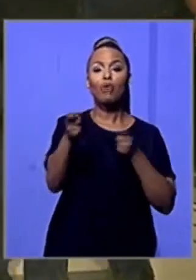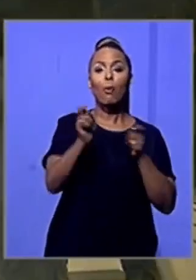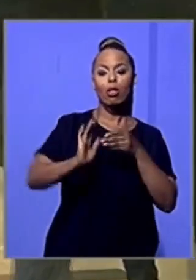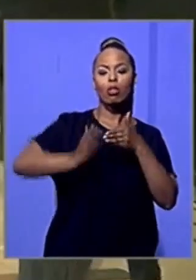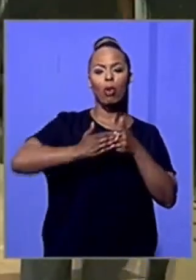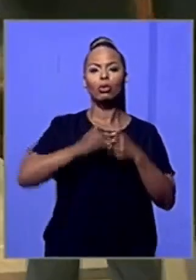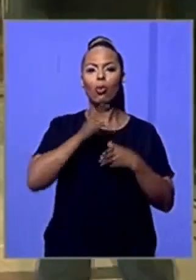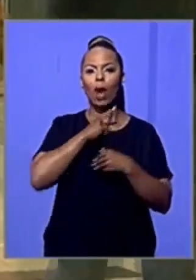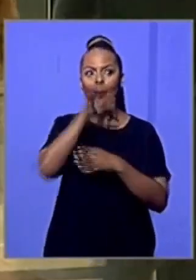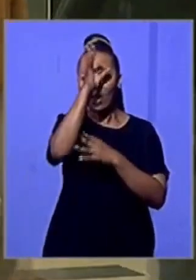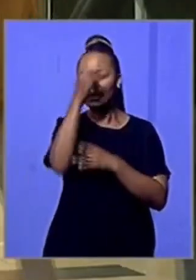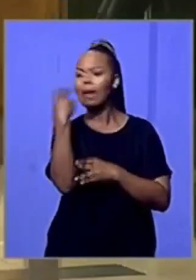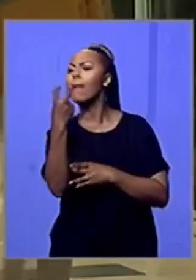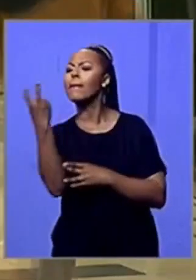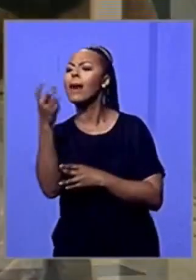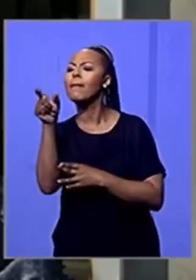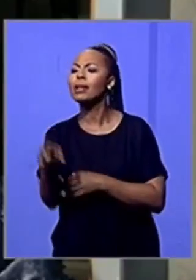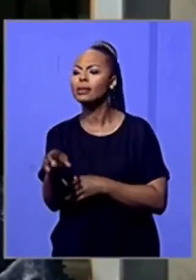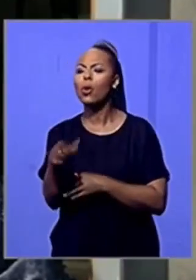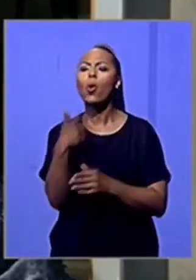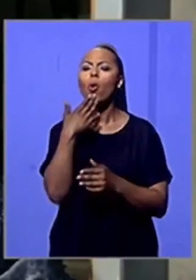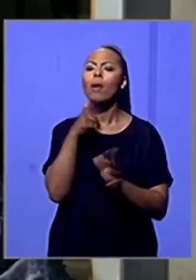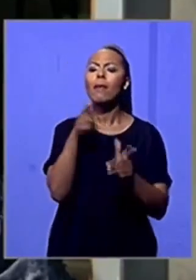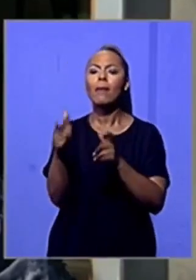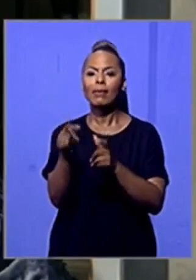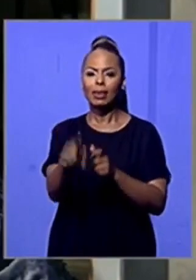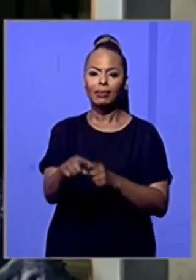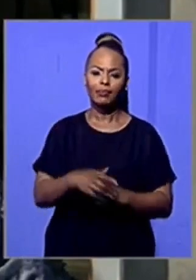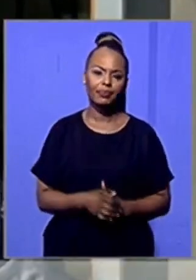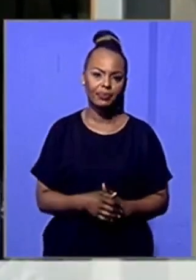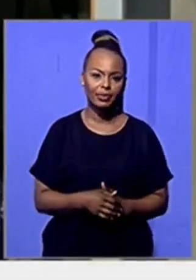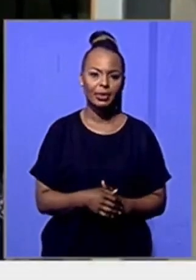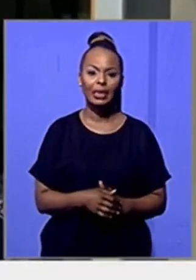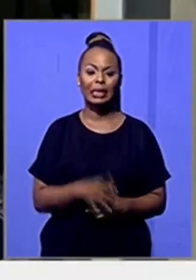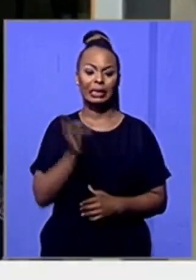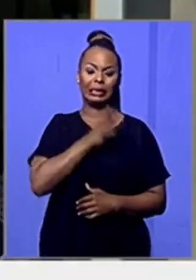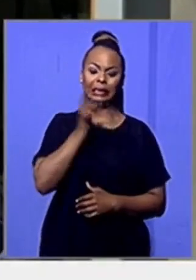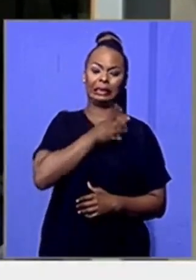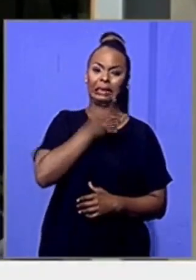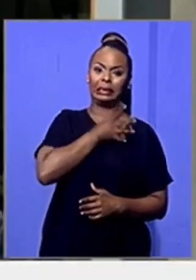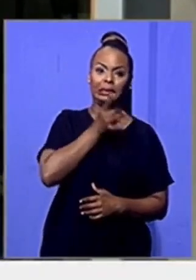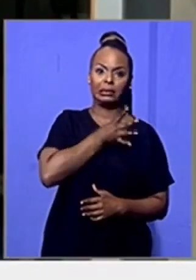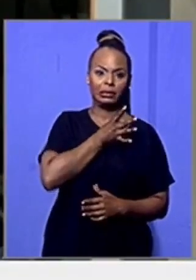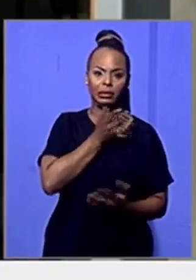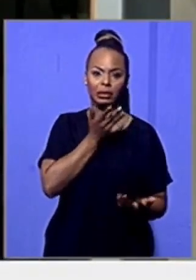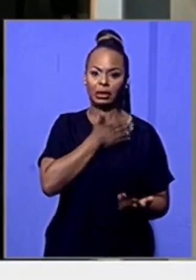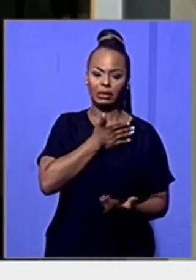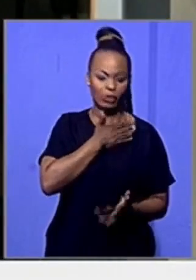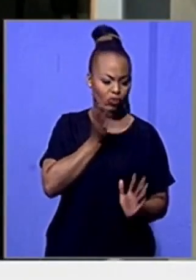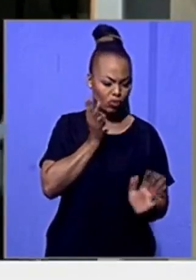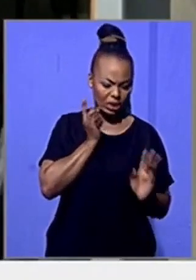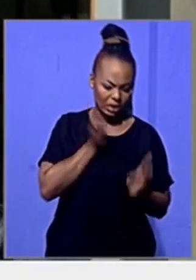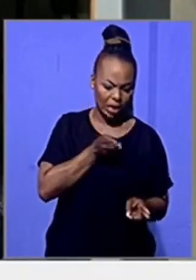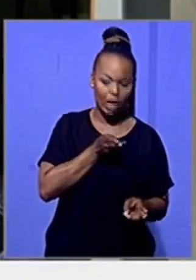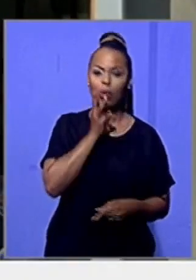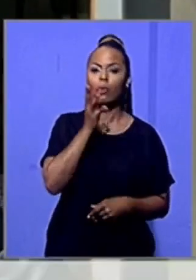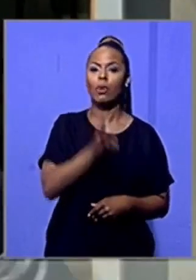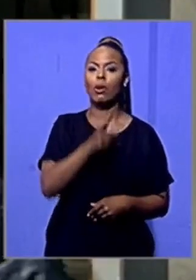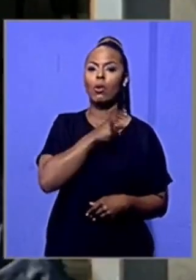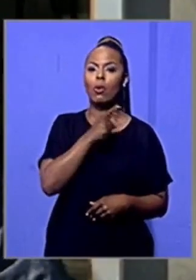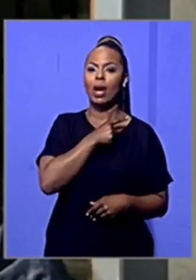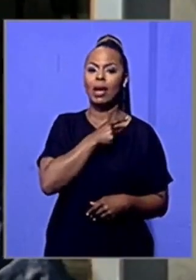a ntse a batlana le babelaelwa. I was so scared because I think about deadnet because this man